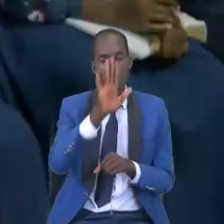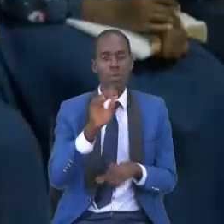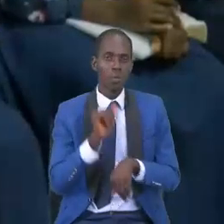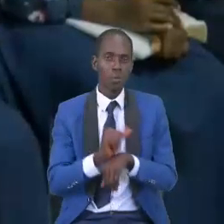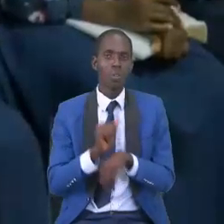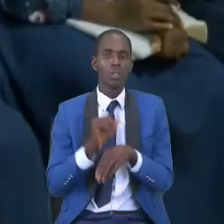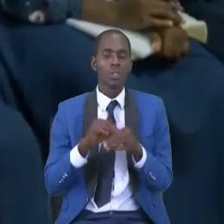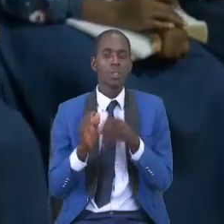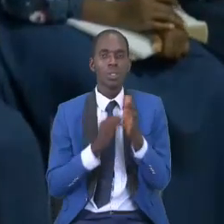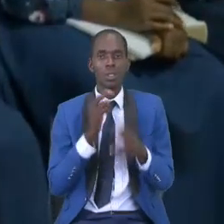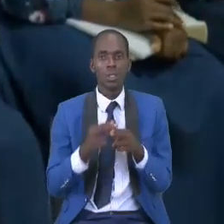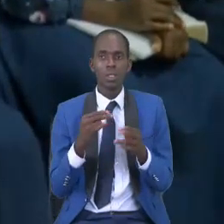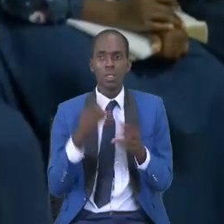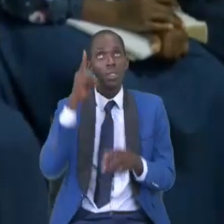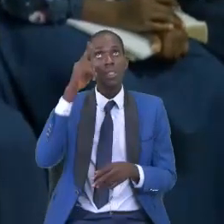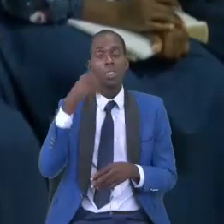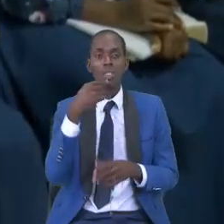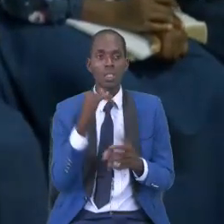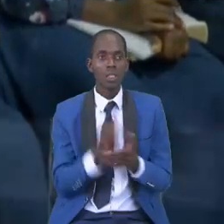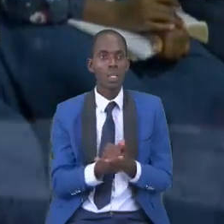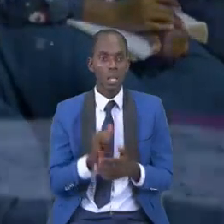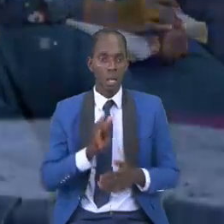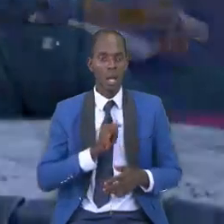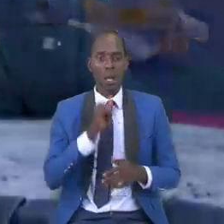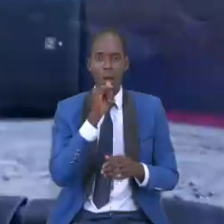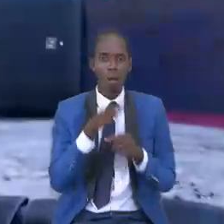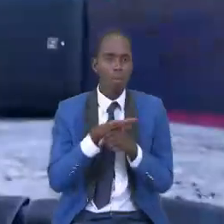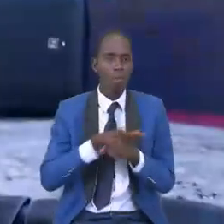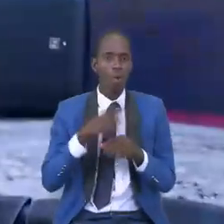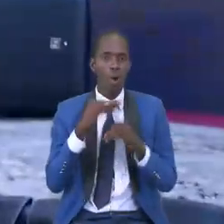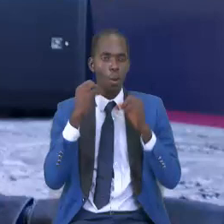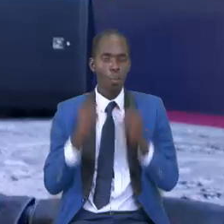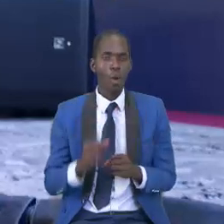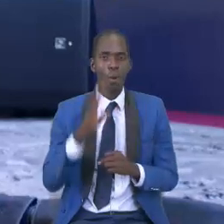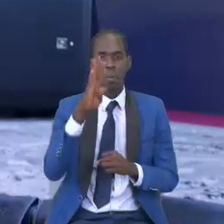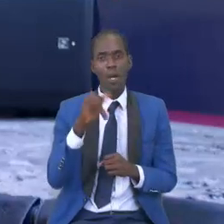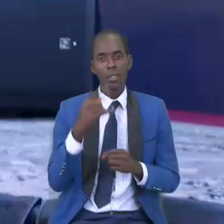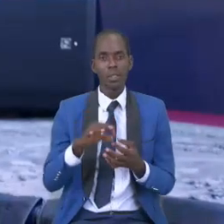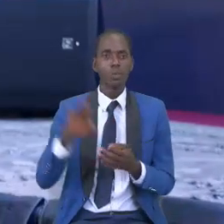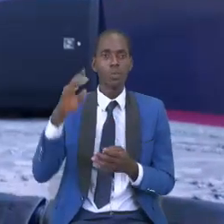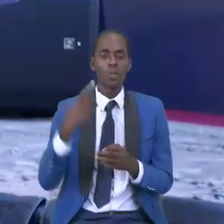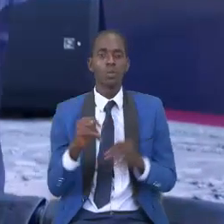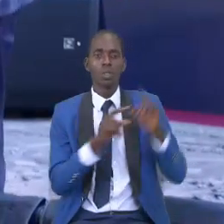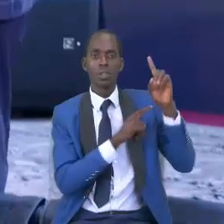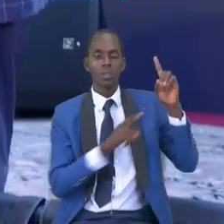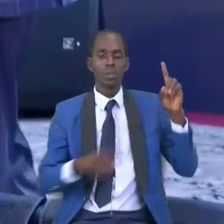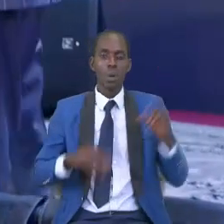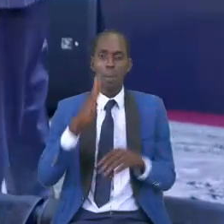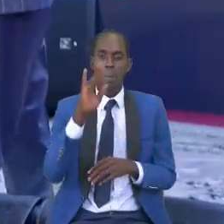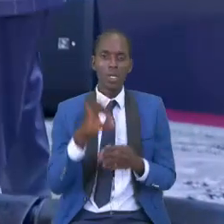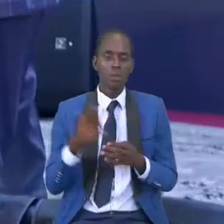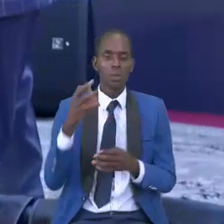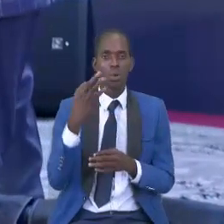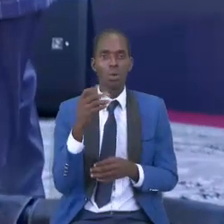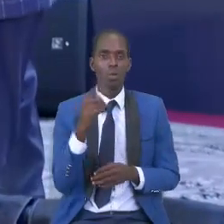It says, but I am full of power by the Spirit of the Lord, by the Spirit of the